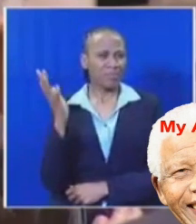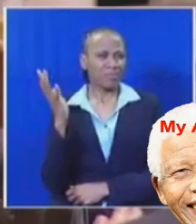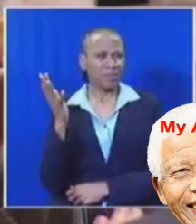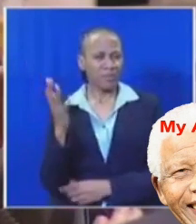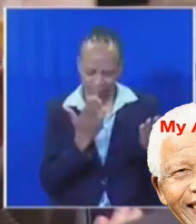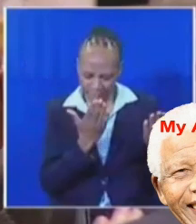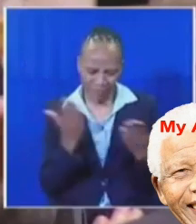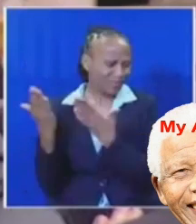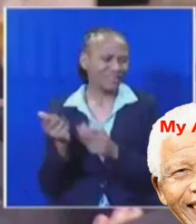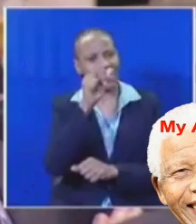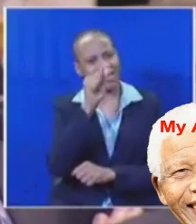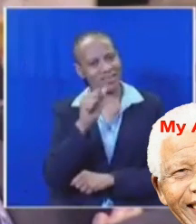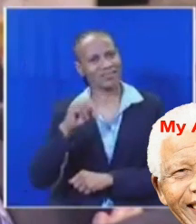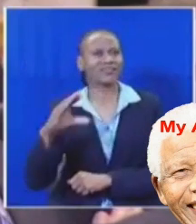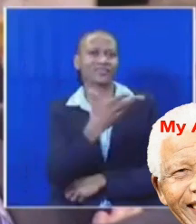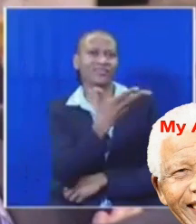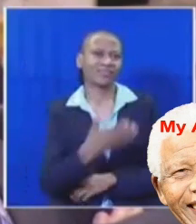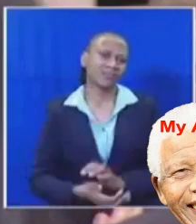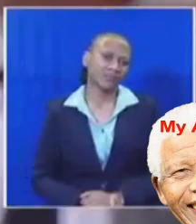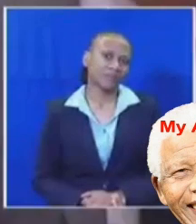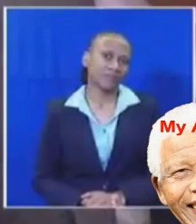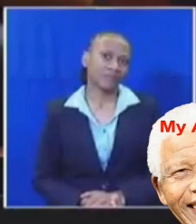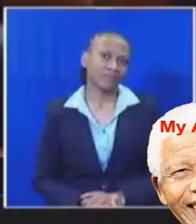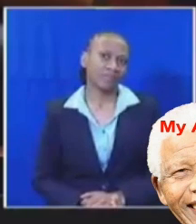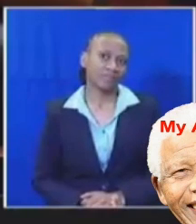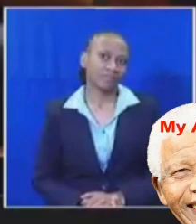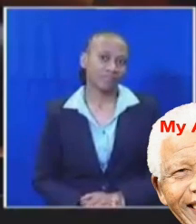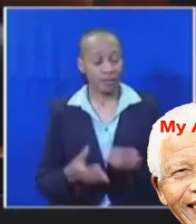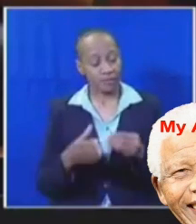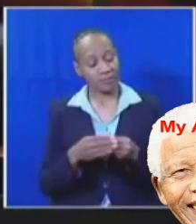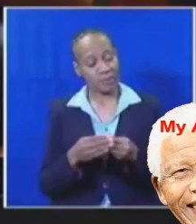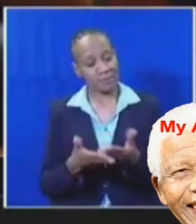him and to his party today. Order, Honorable Member.